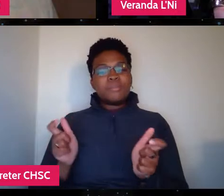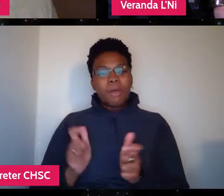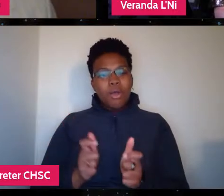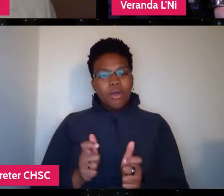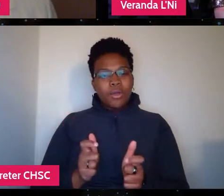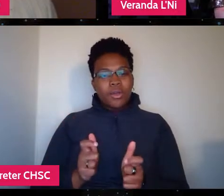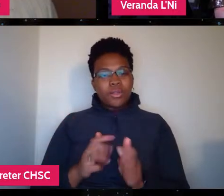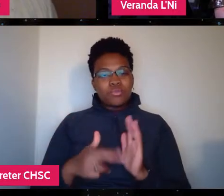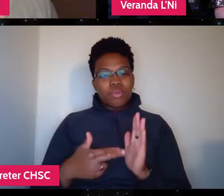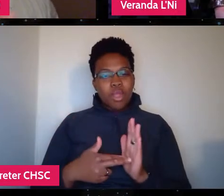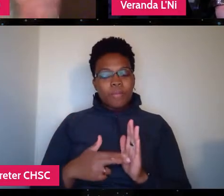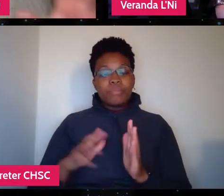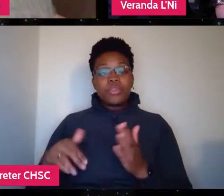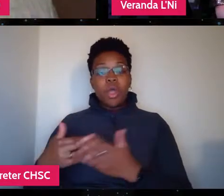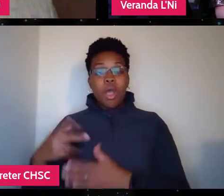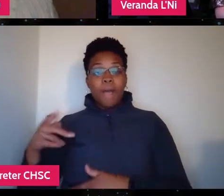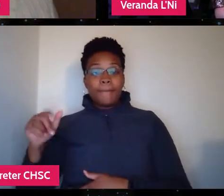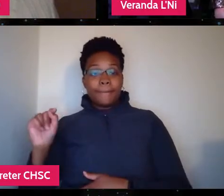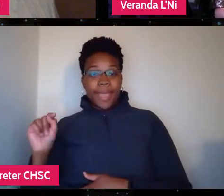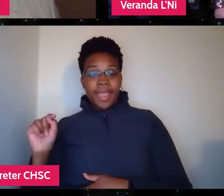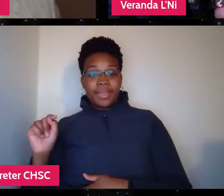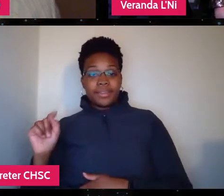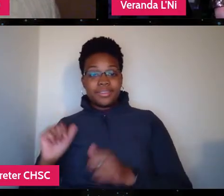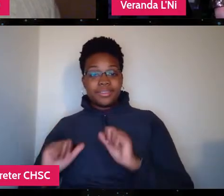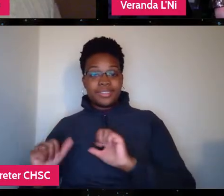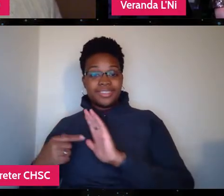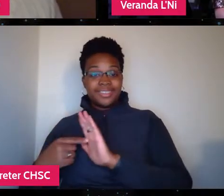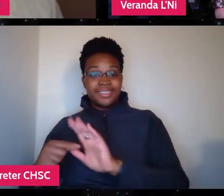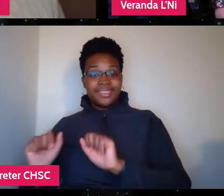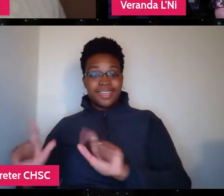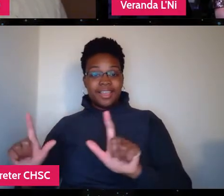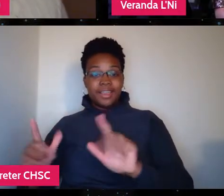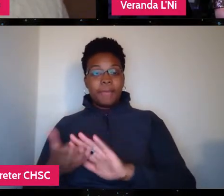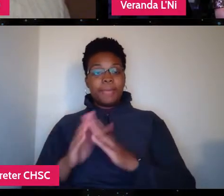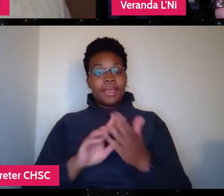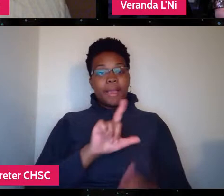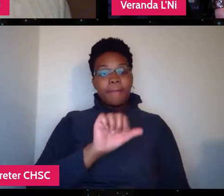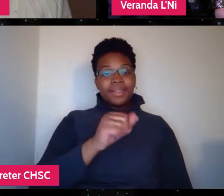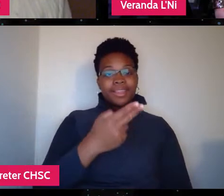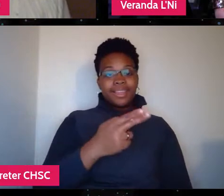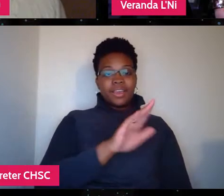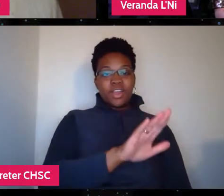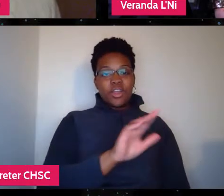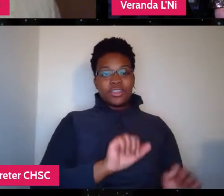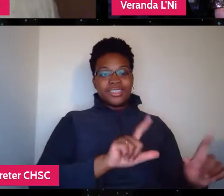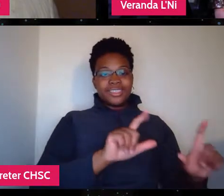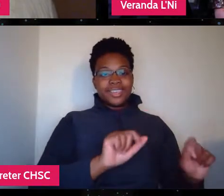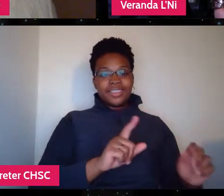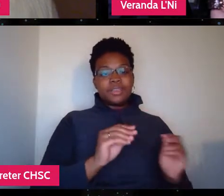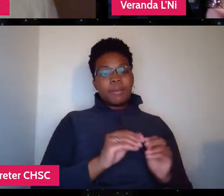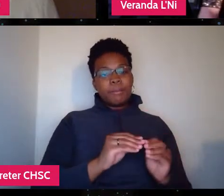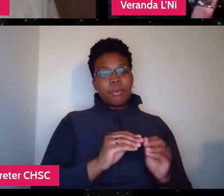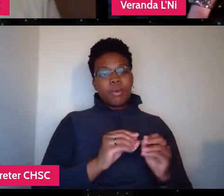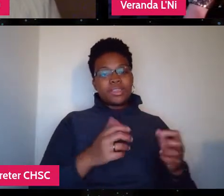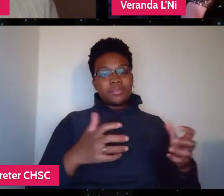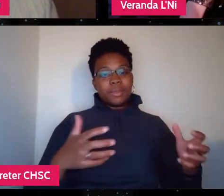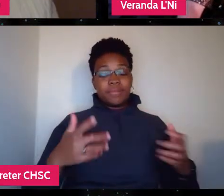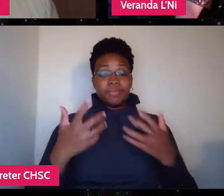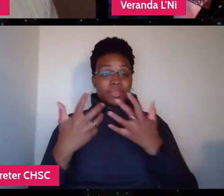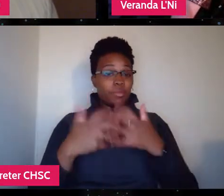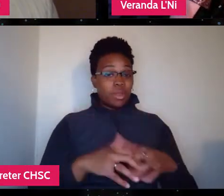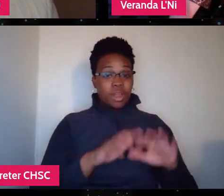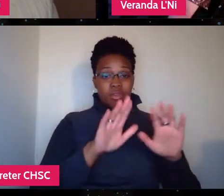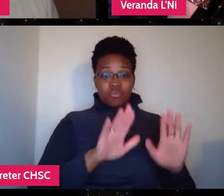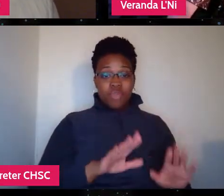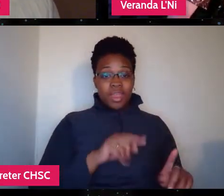like became Leah's scenes, and her role was like much expanded. So, which ended up working out great because she was amazing